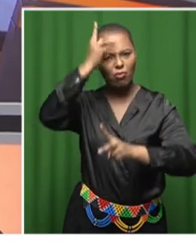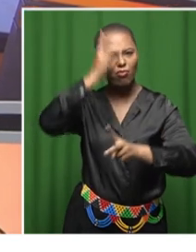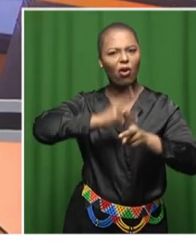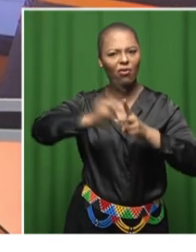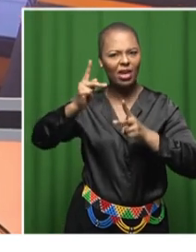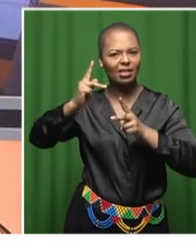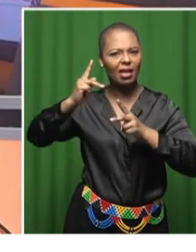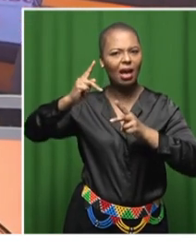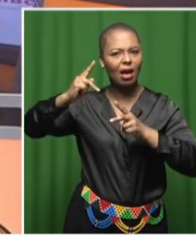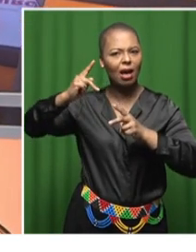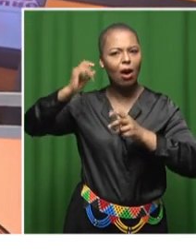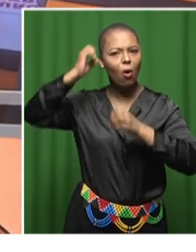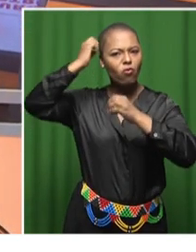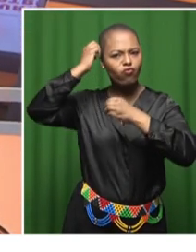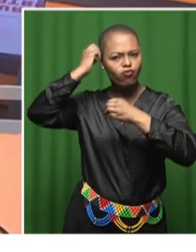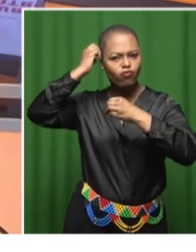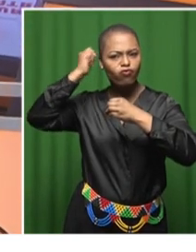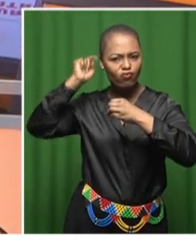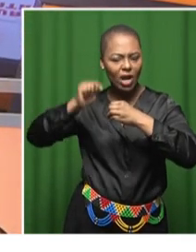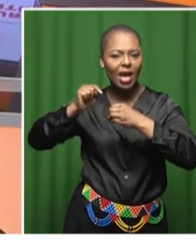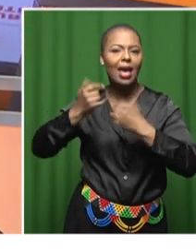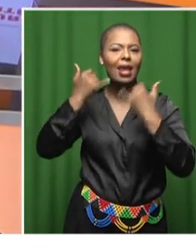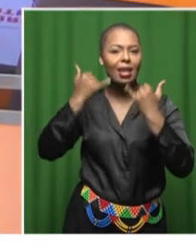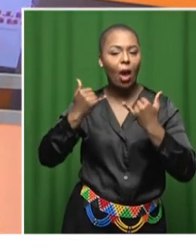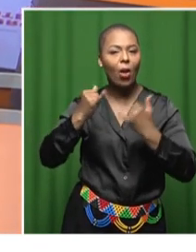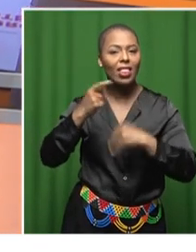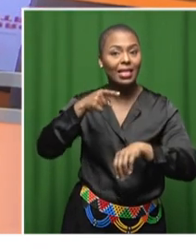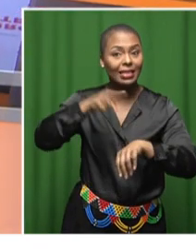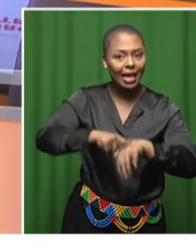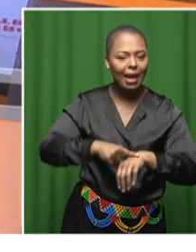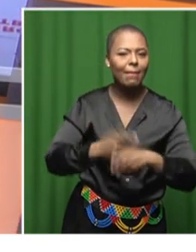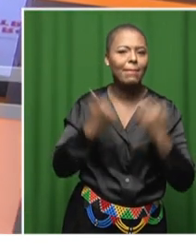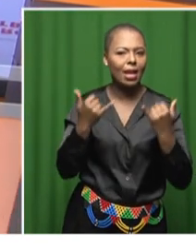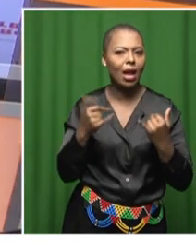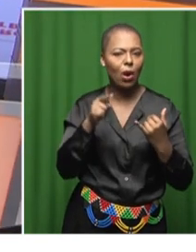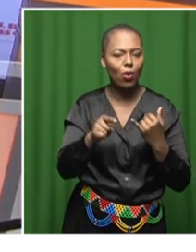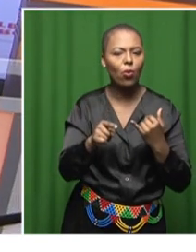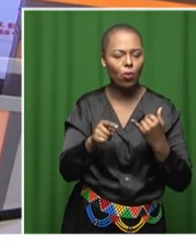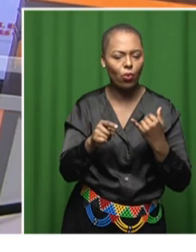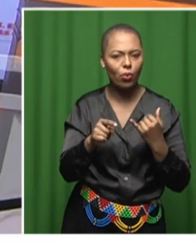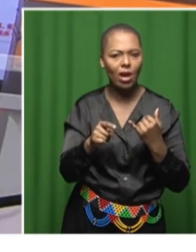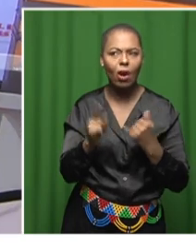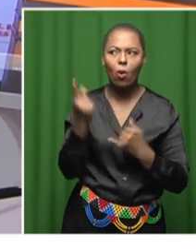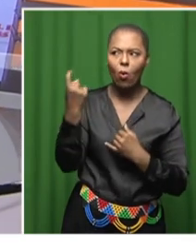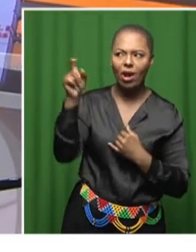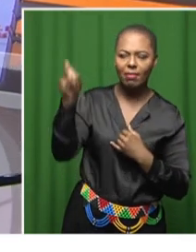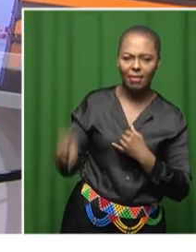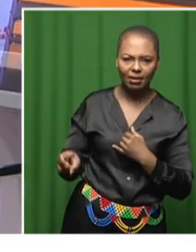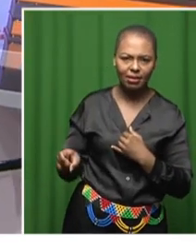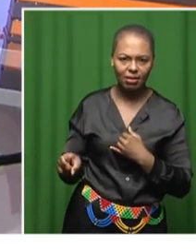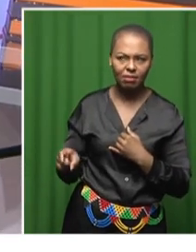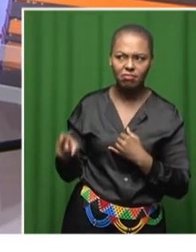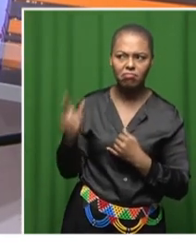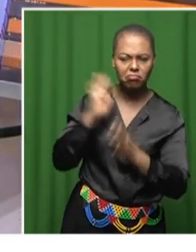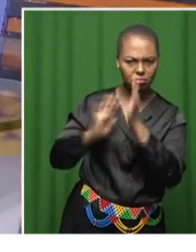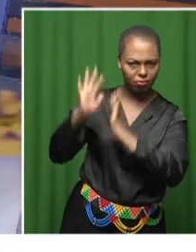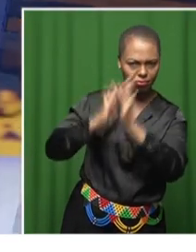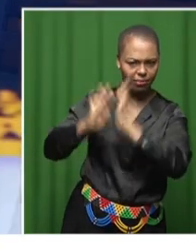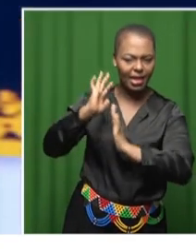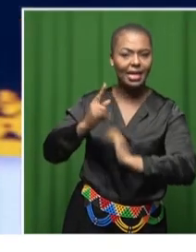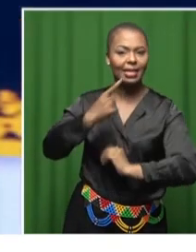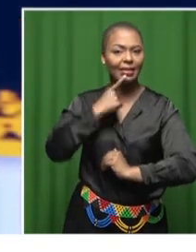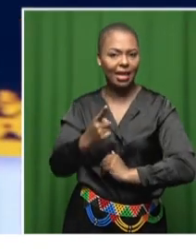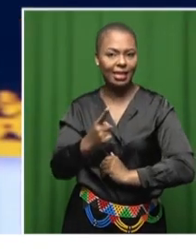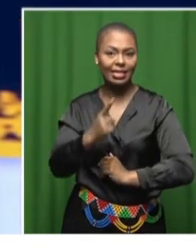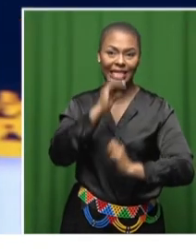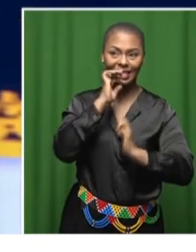that space. Okay. And okay. So, but this time, as one of the musicians was saying that to me recently, that, you know, as a